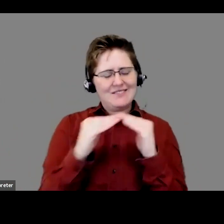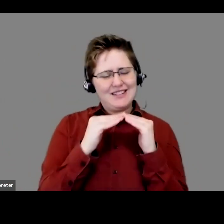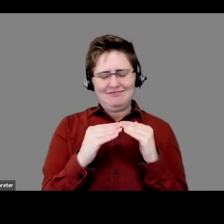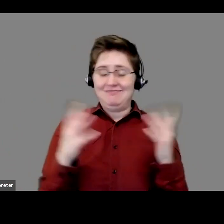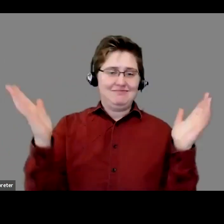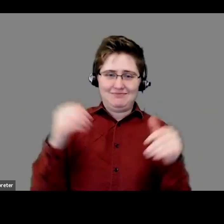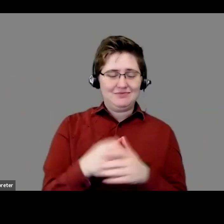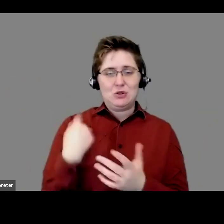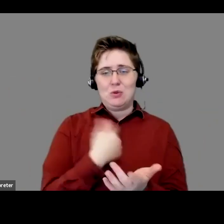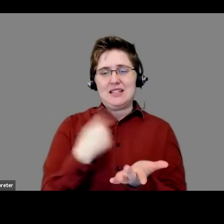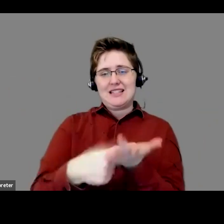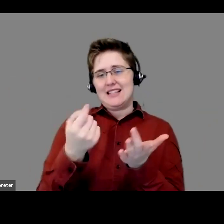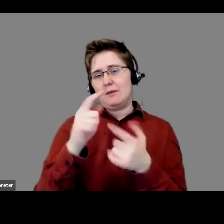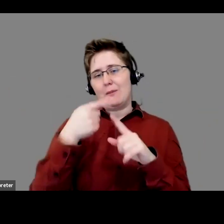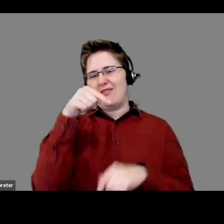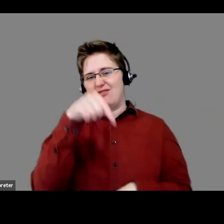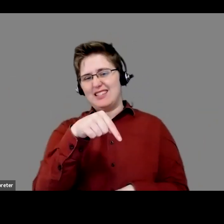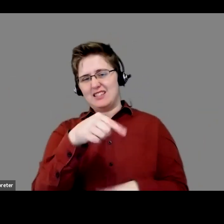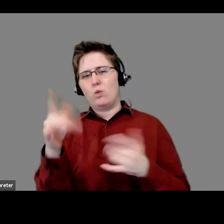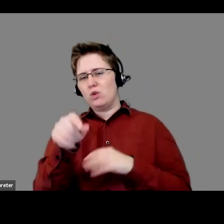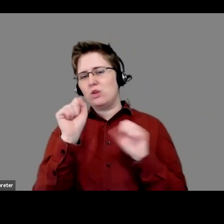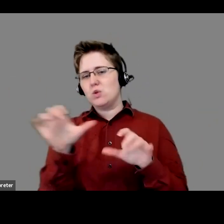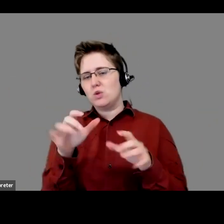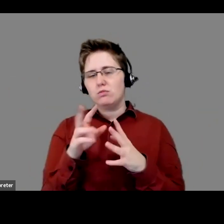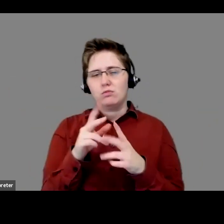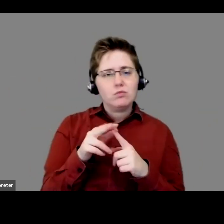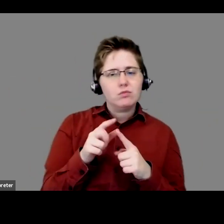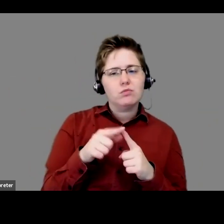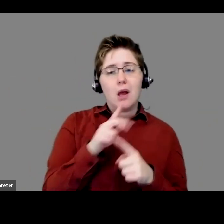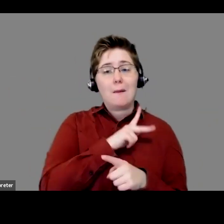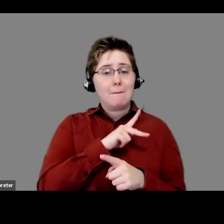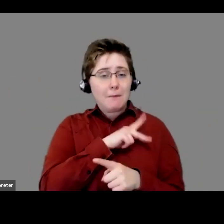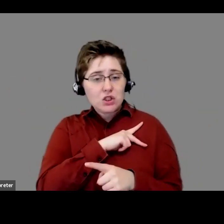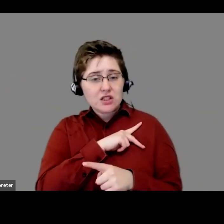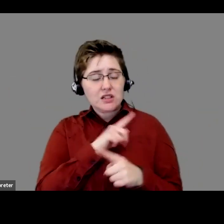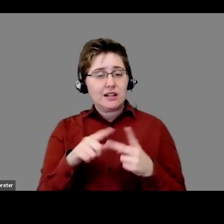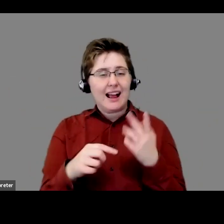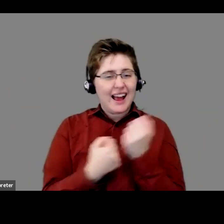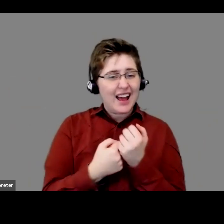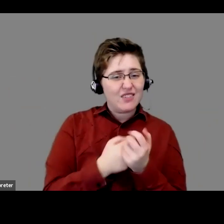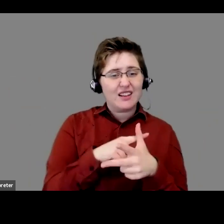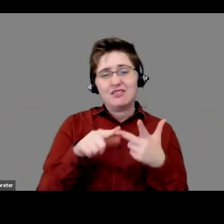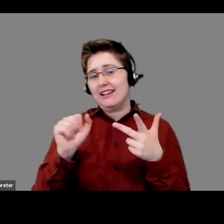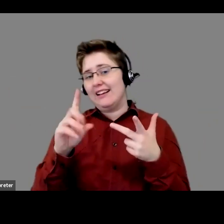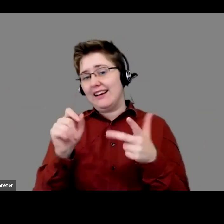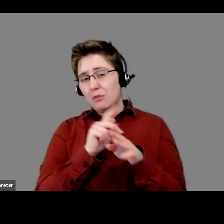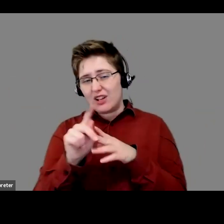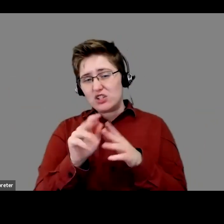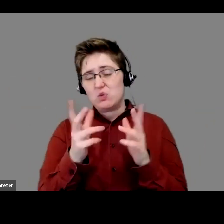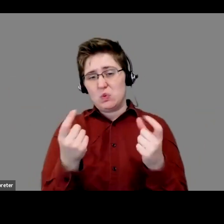So we're going to talk a little bit about this and about what you can do either as personal, as an advocate, as an ADA